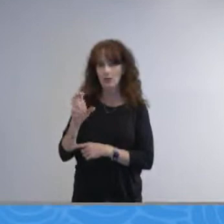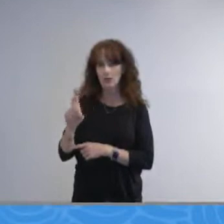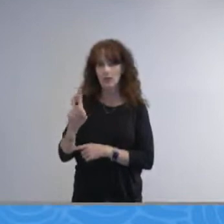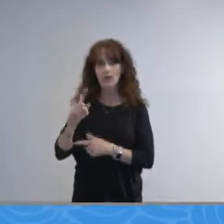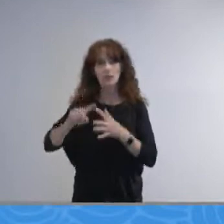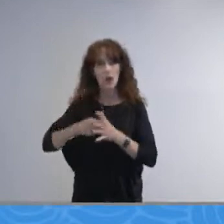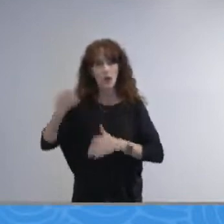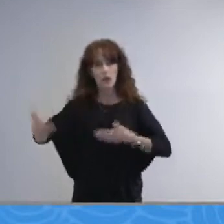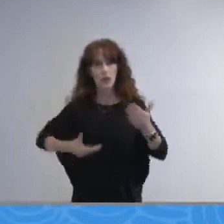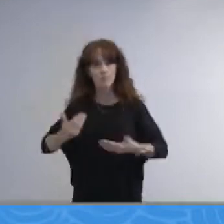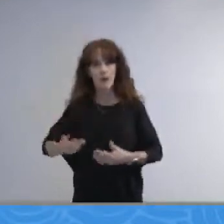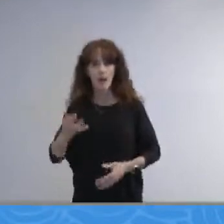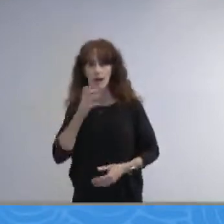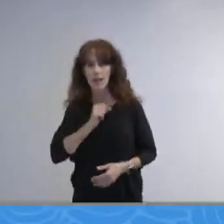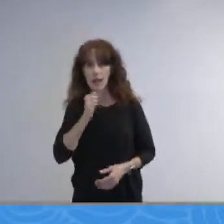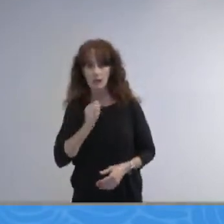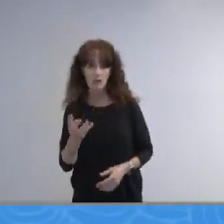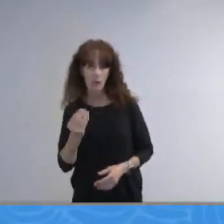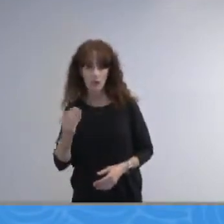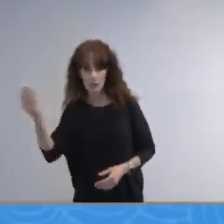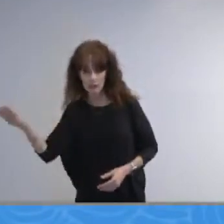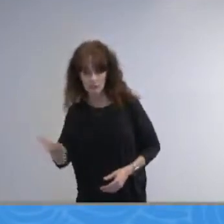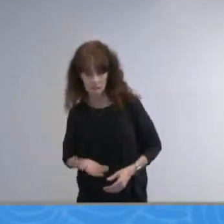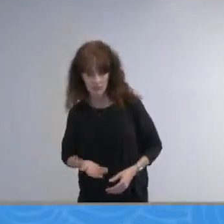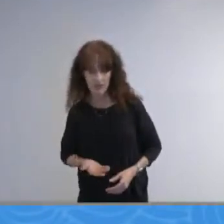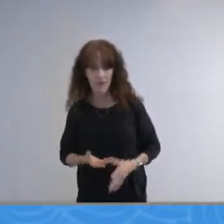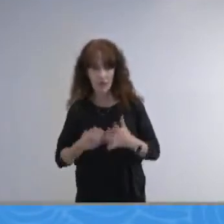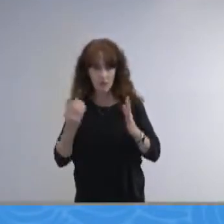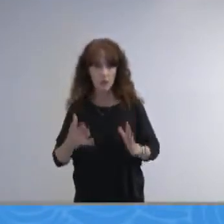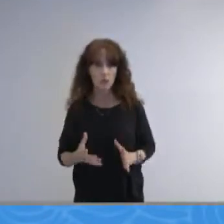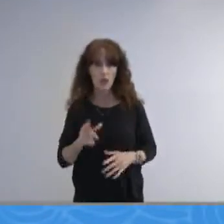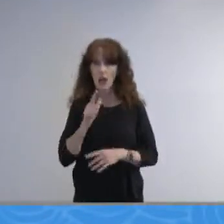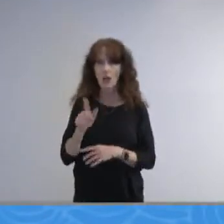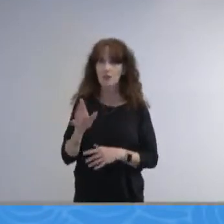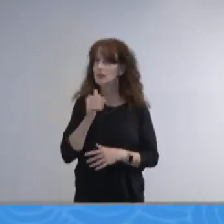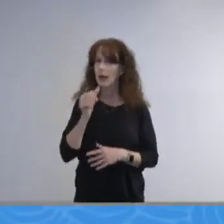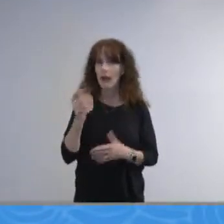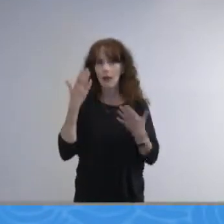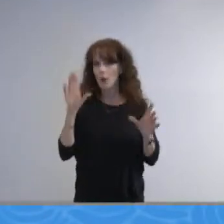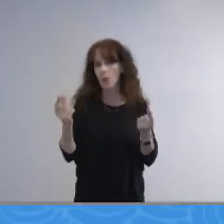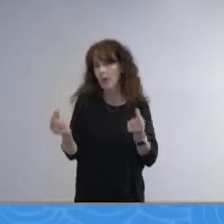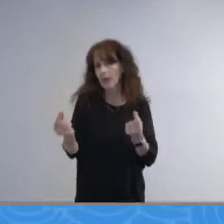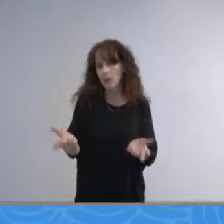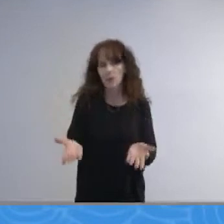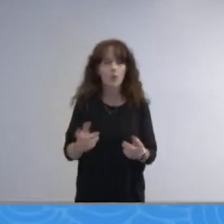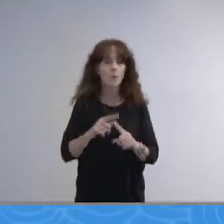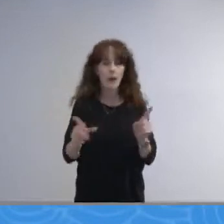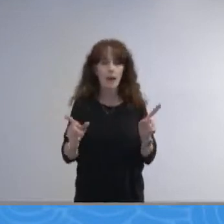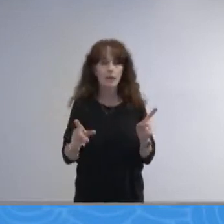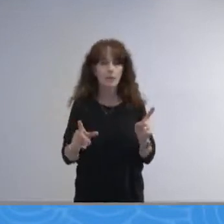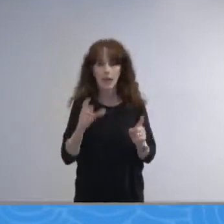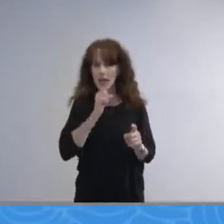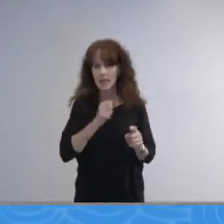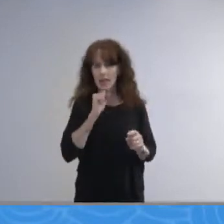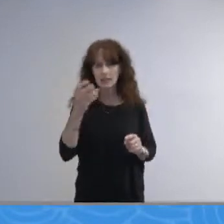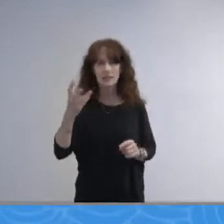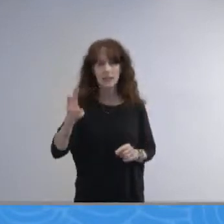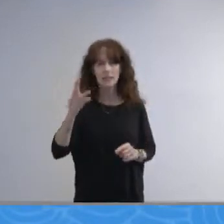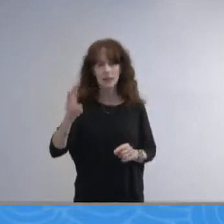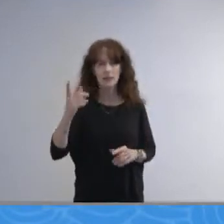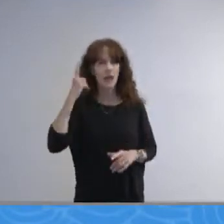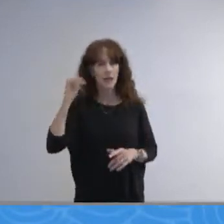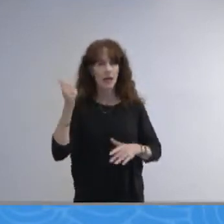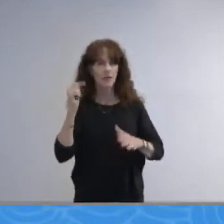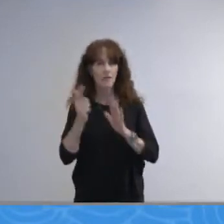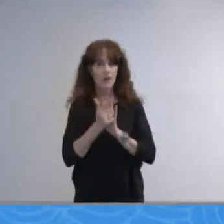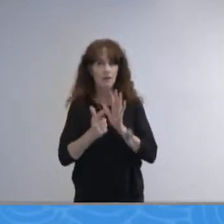inviting students at age 14. I'm not sure what Long Beach does, but certainly at age 16 under